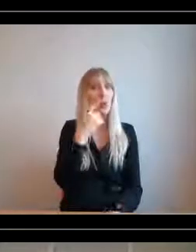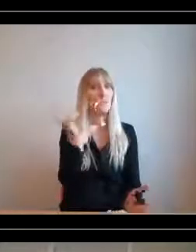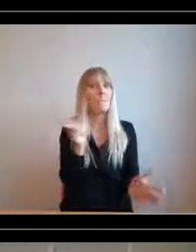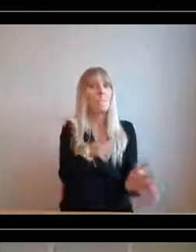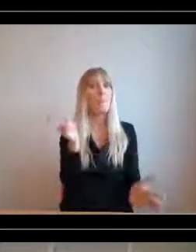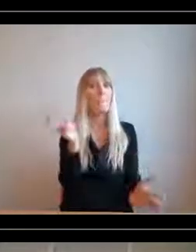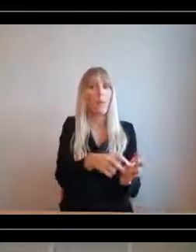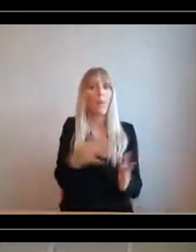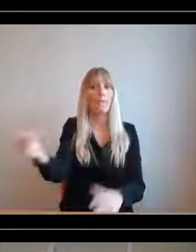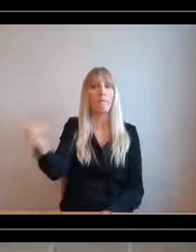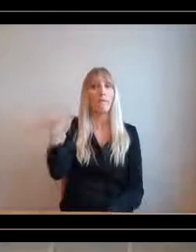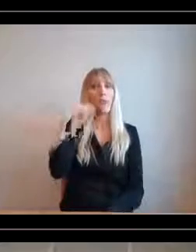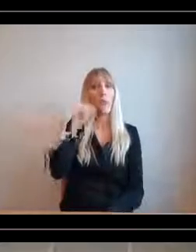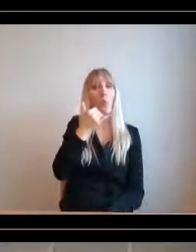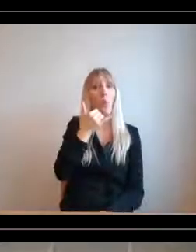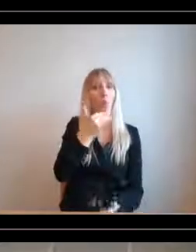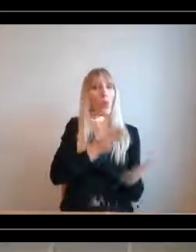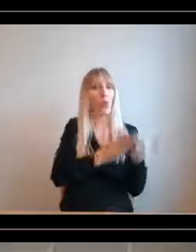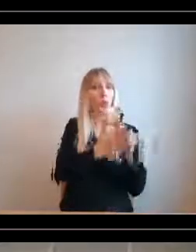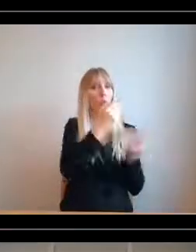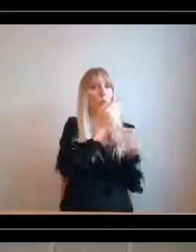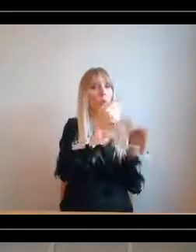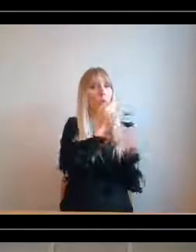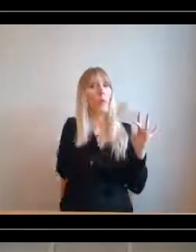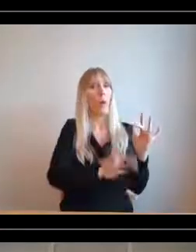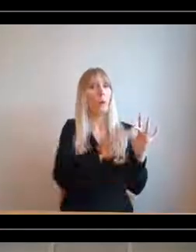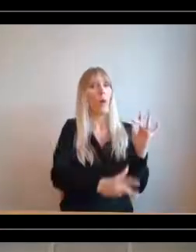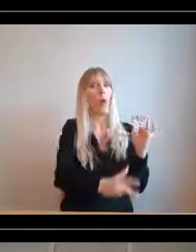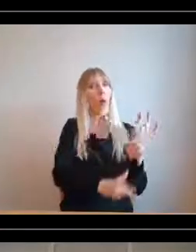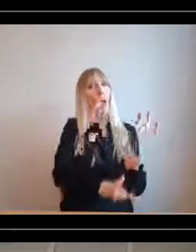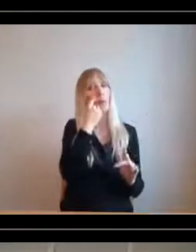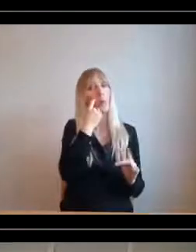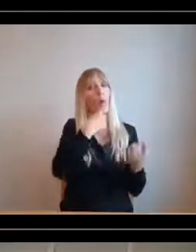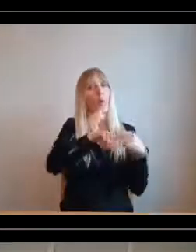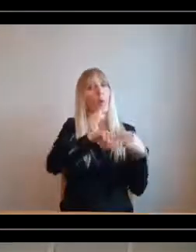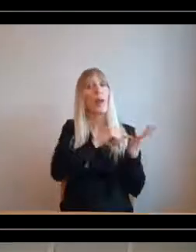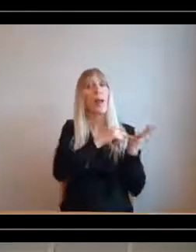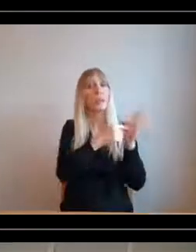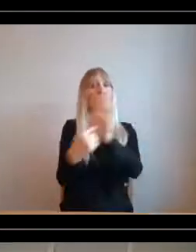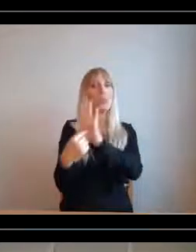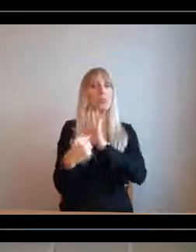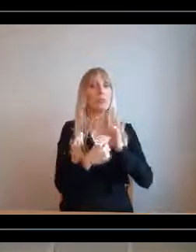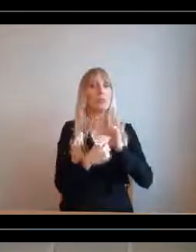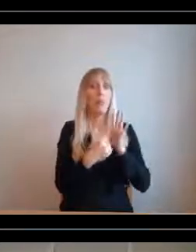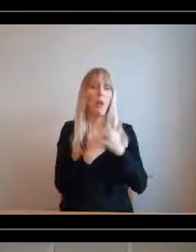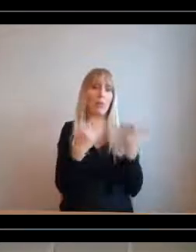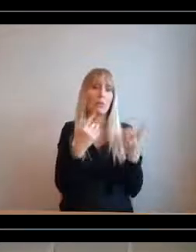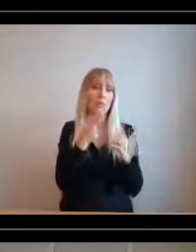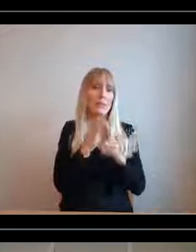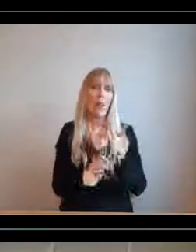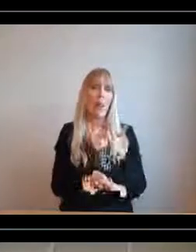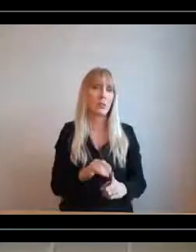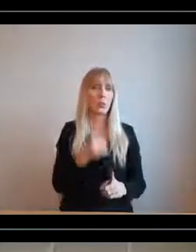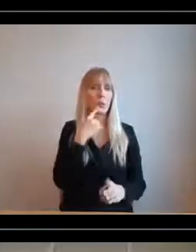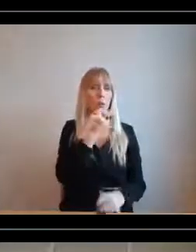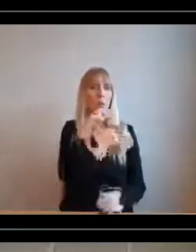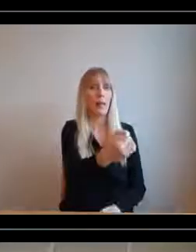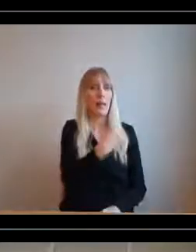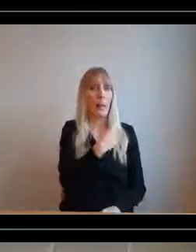service on our website, and if you take a look at the exhibition, you'll find all the details of that there. So you can email us